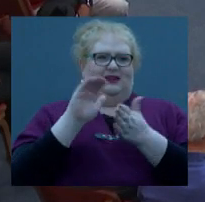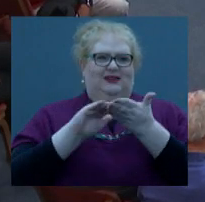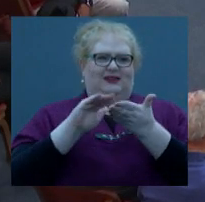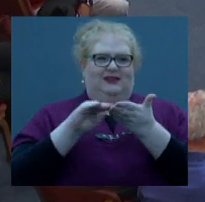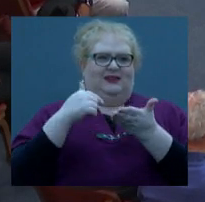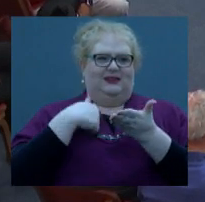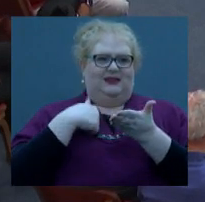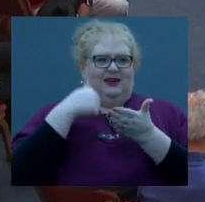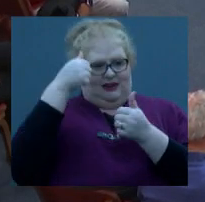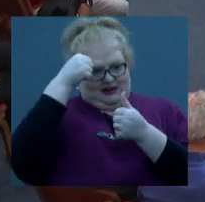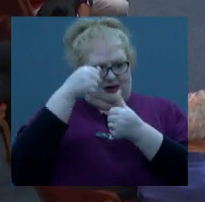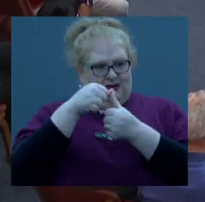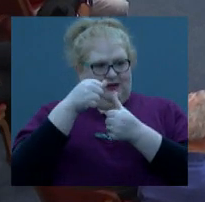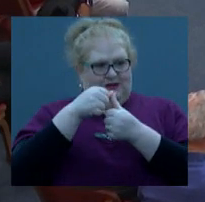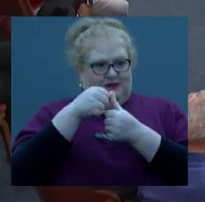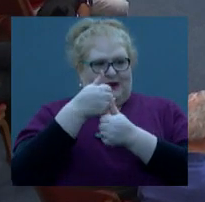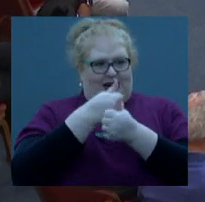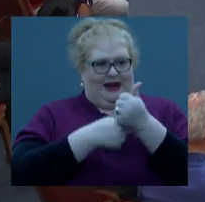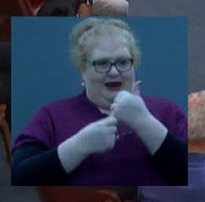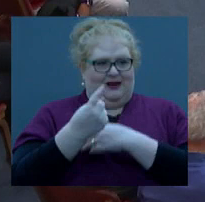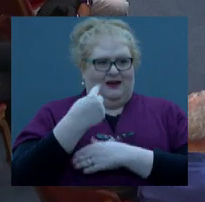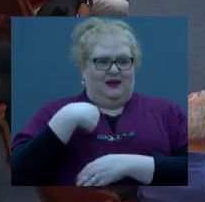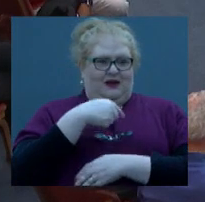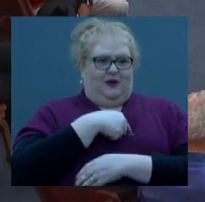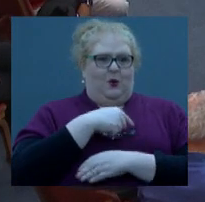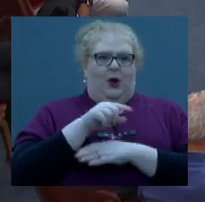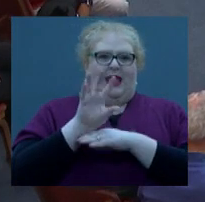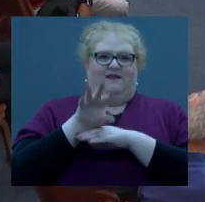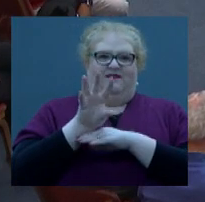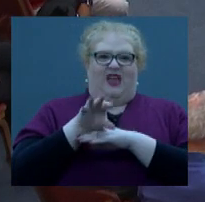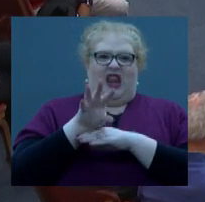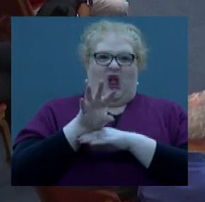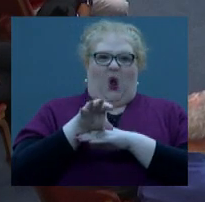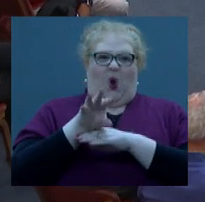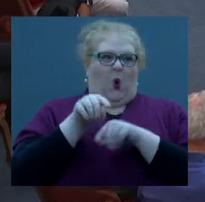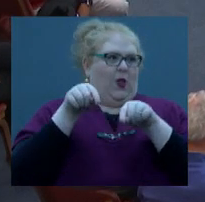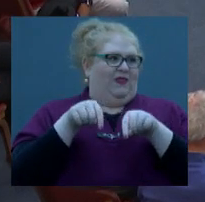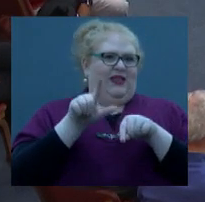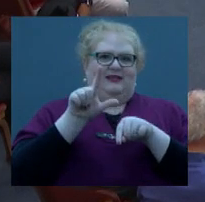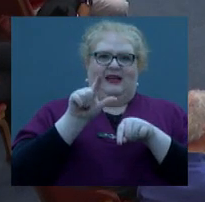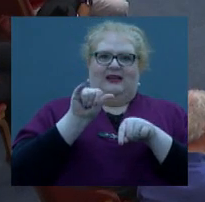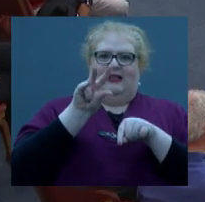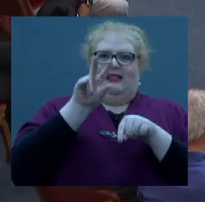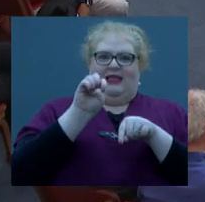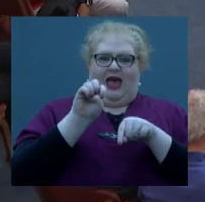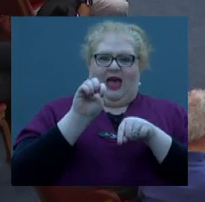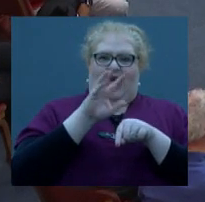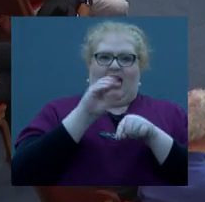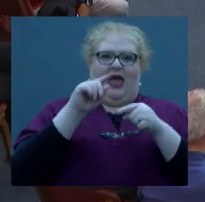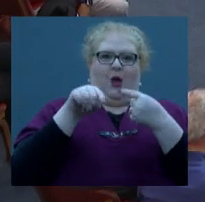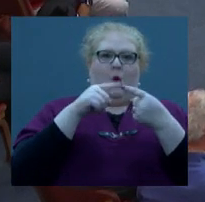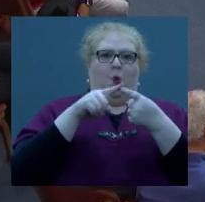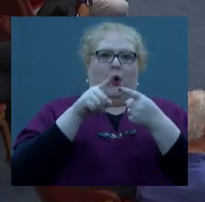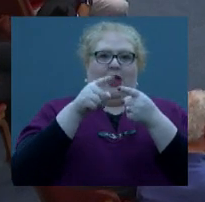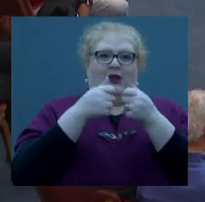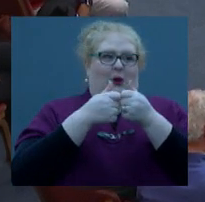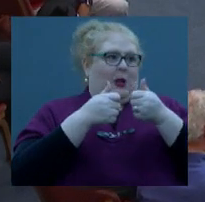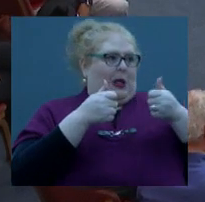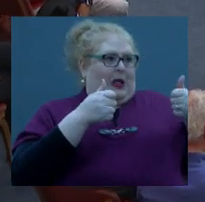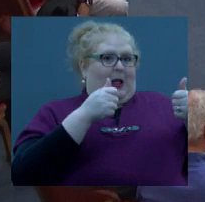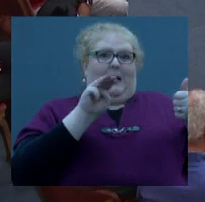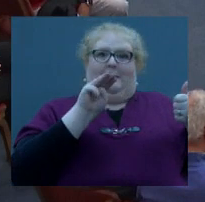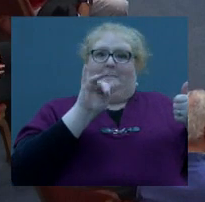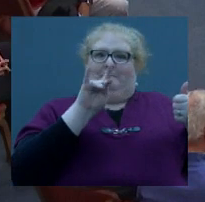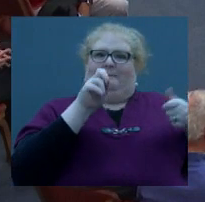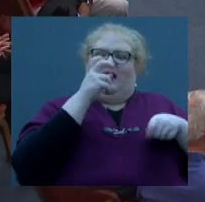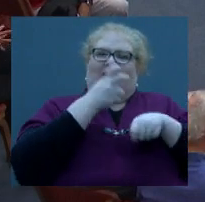for a minute, if I may remind everybody, we videotape all this, and it's live, and to really, when you get passed away from the mic, you can't hardly